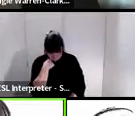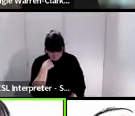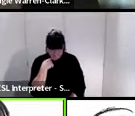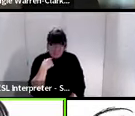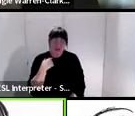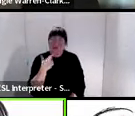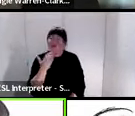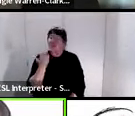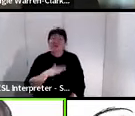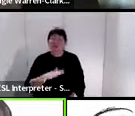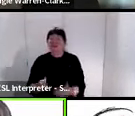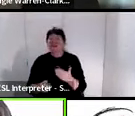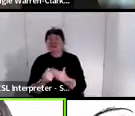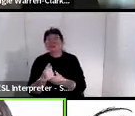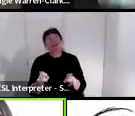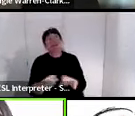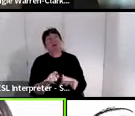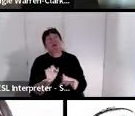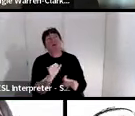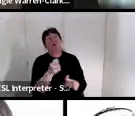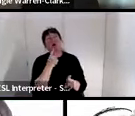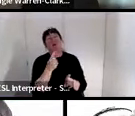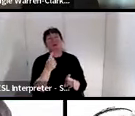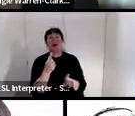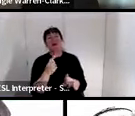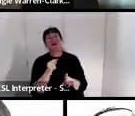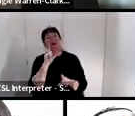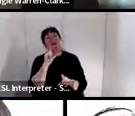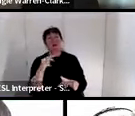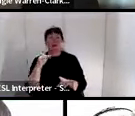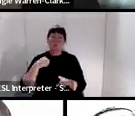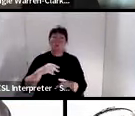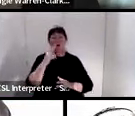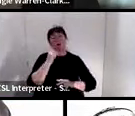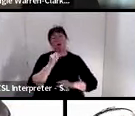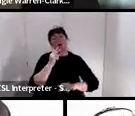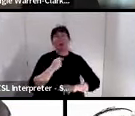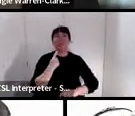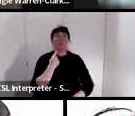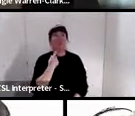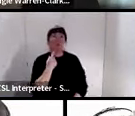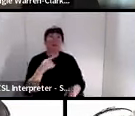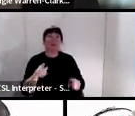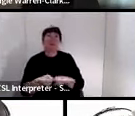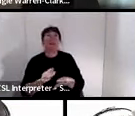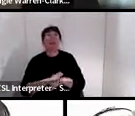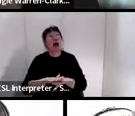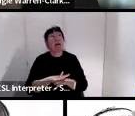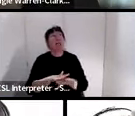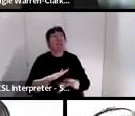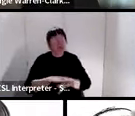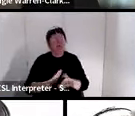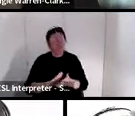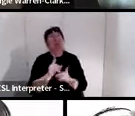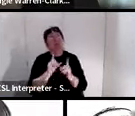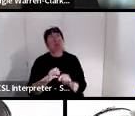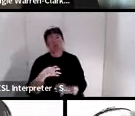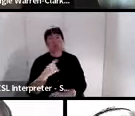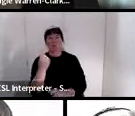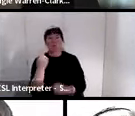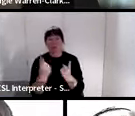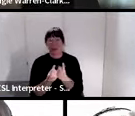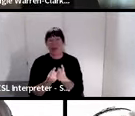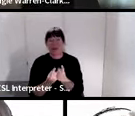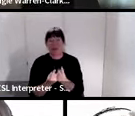account your comment about walking and chewing gum, Rebekah, if we were able, how would